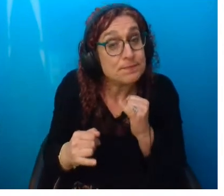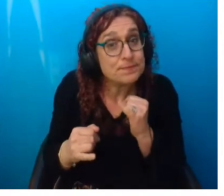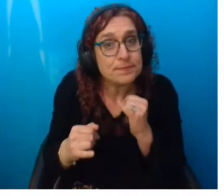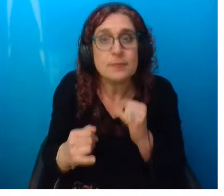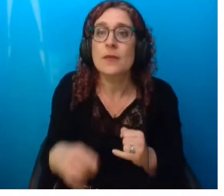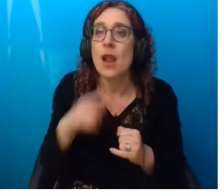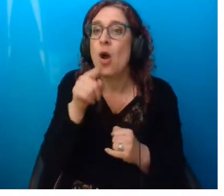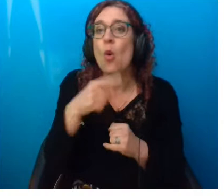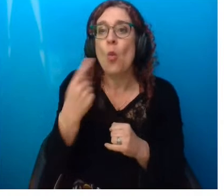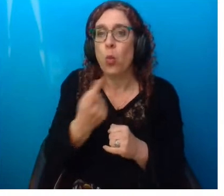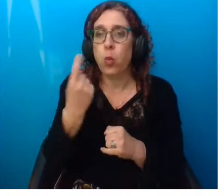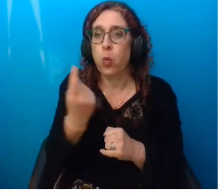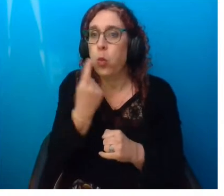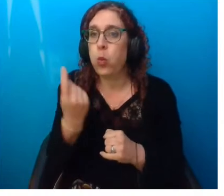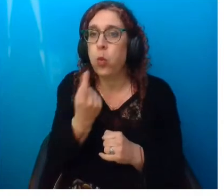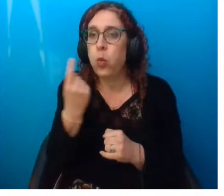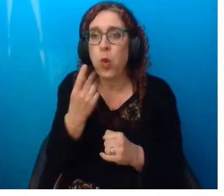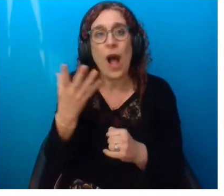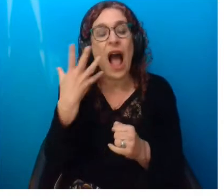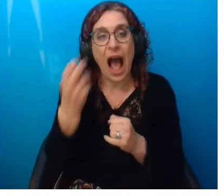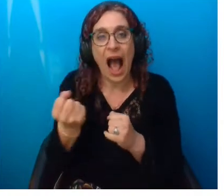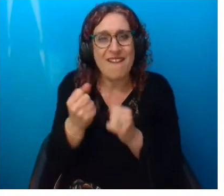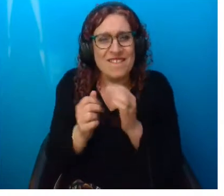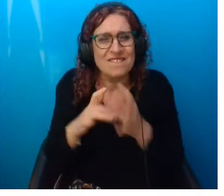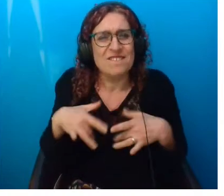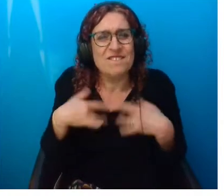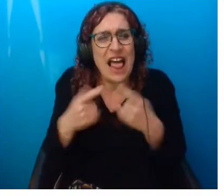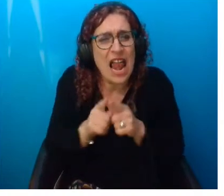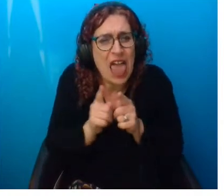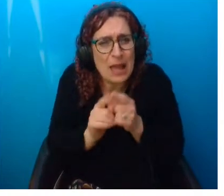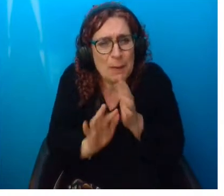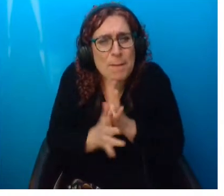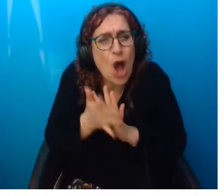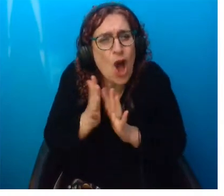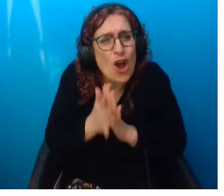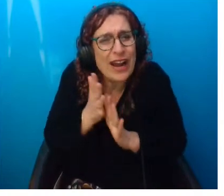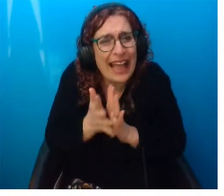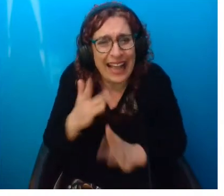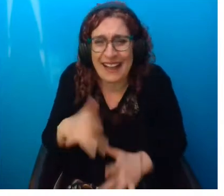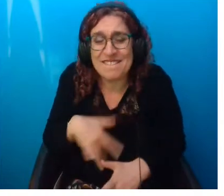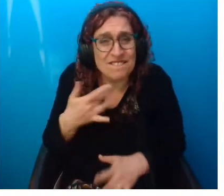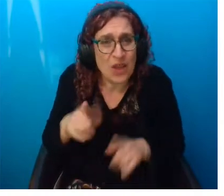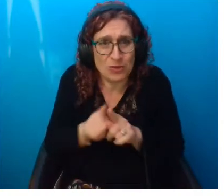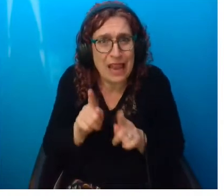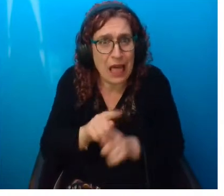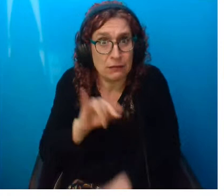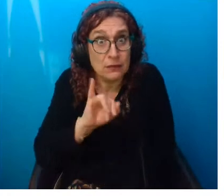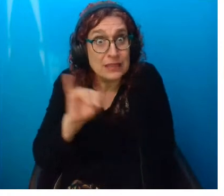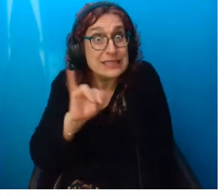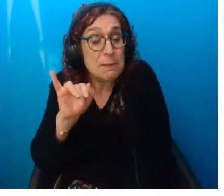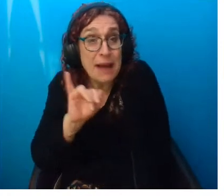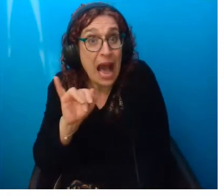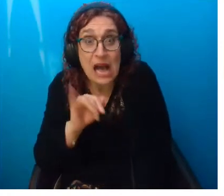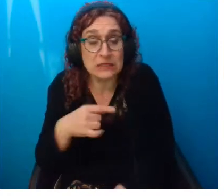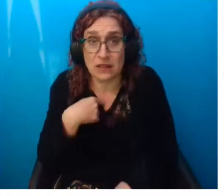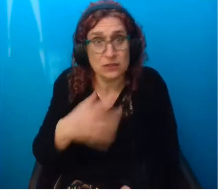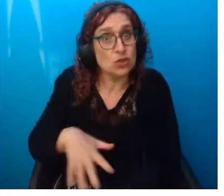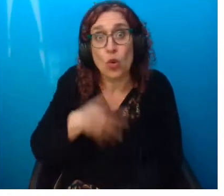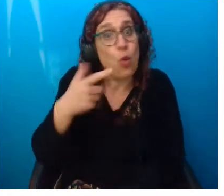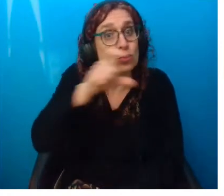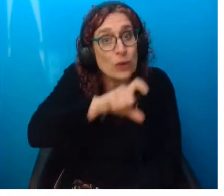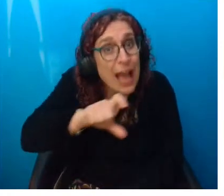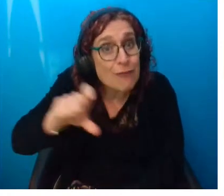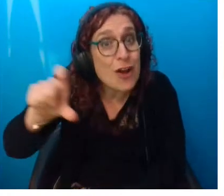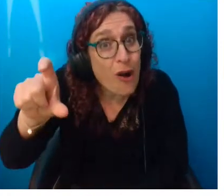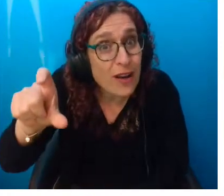just, have that sensation of burning, they think that it's doing harm and therefore they're not willing to use it. But it's